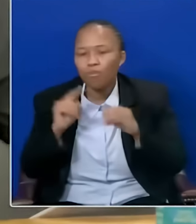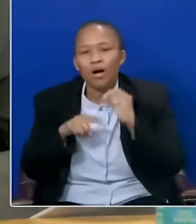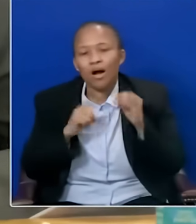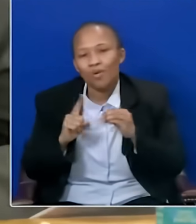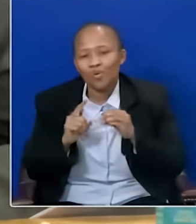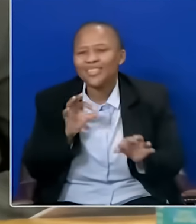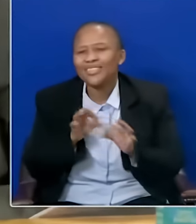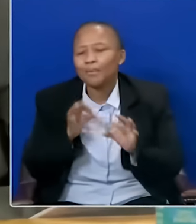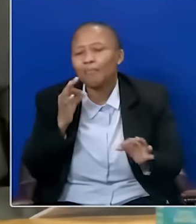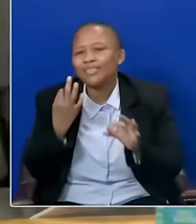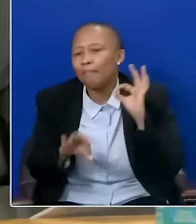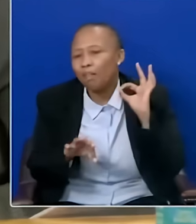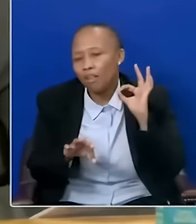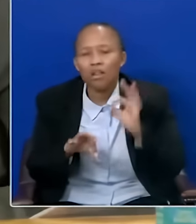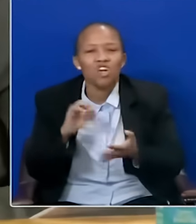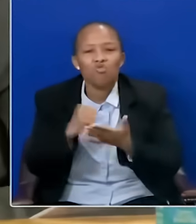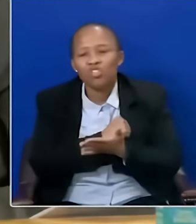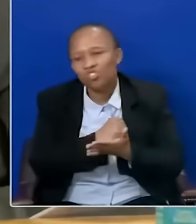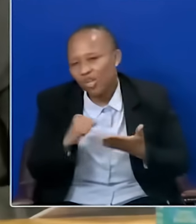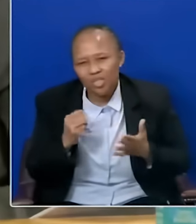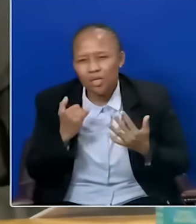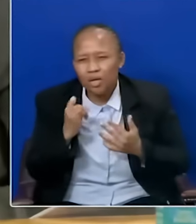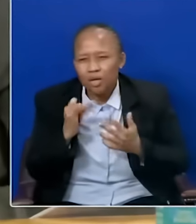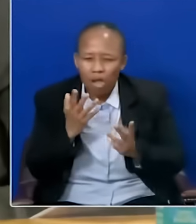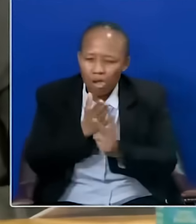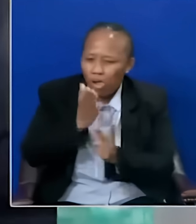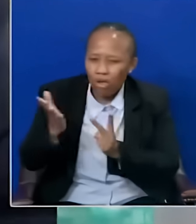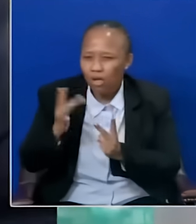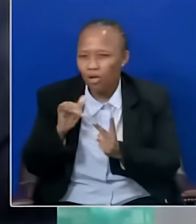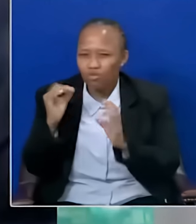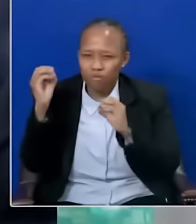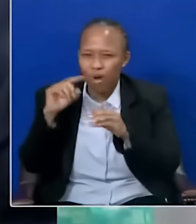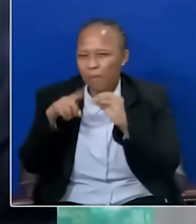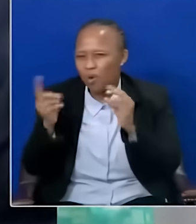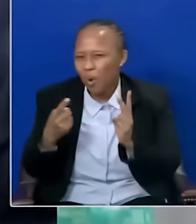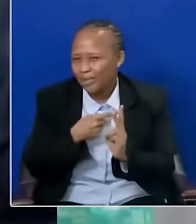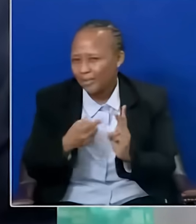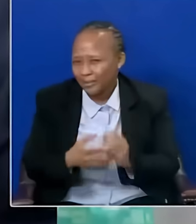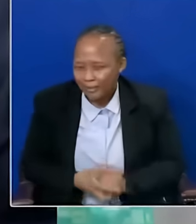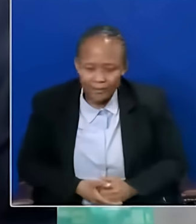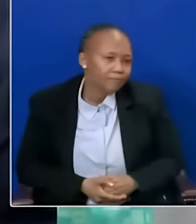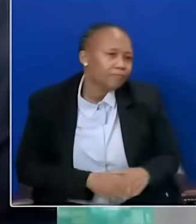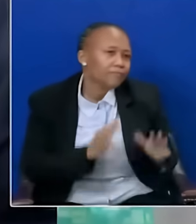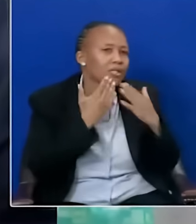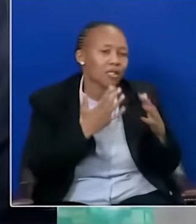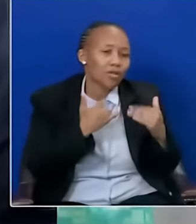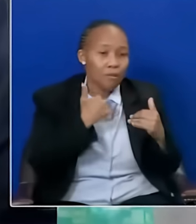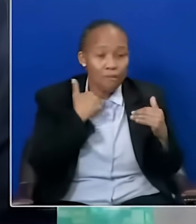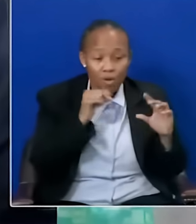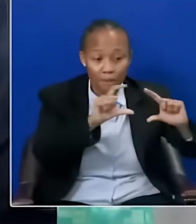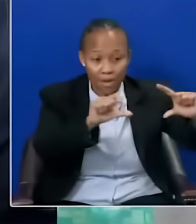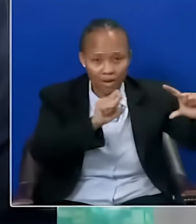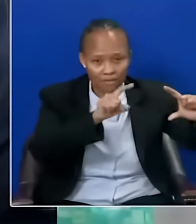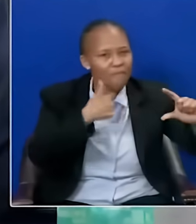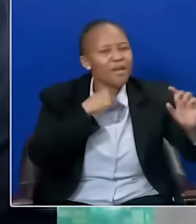ABIS? What are we talking about there? Thanks, Commissioner. Yeah, on this paragraph, I was referring to the